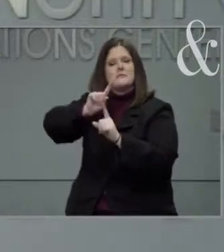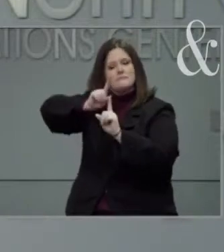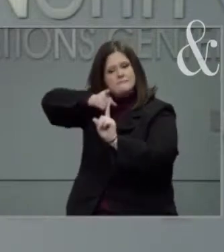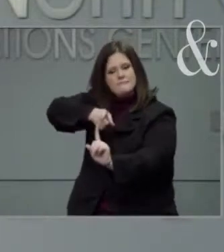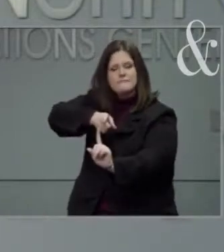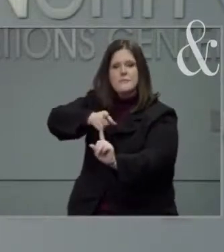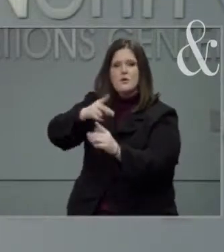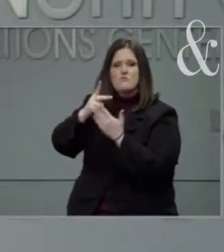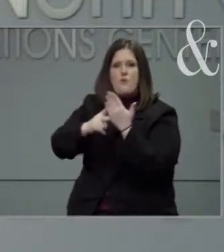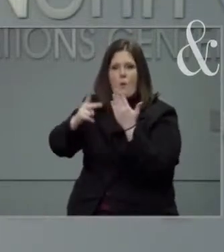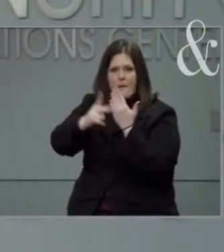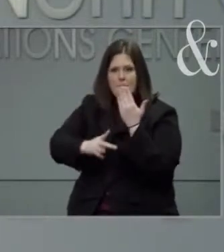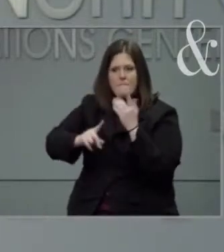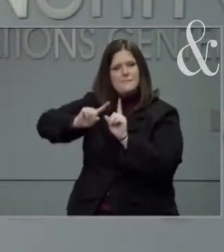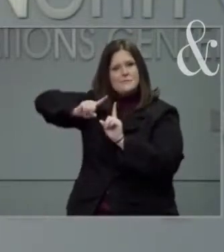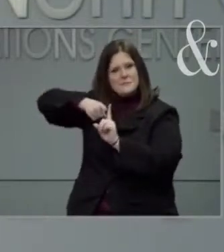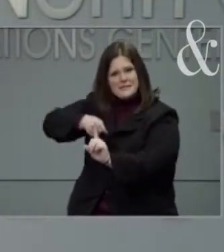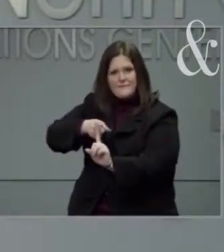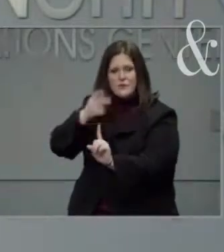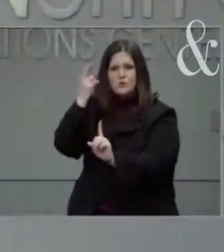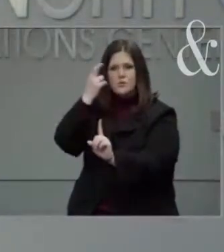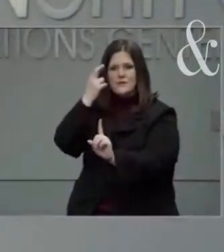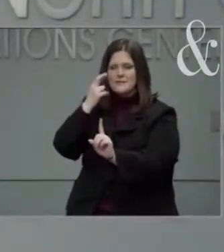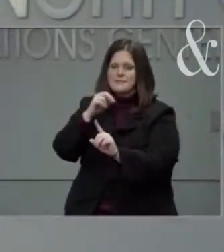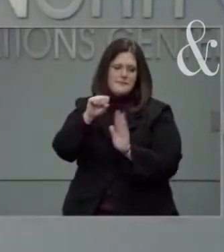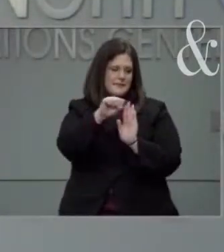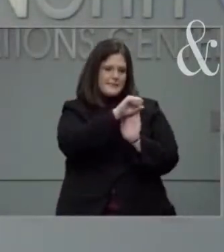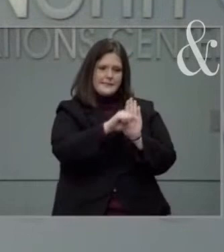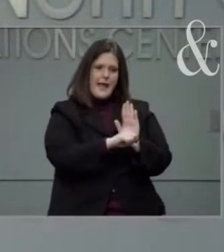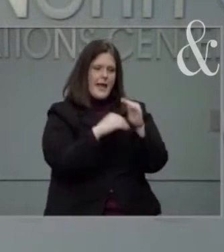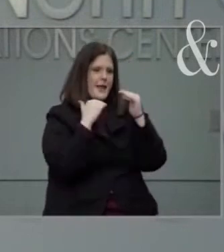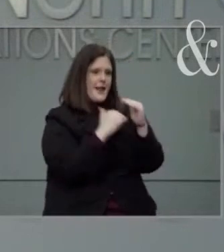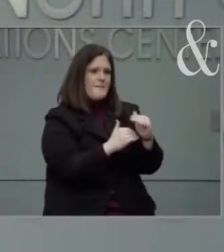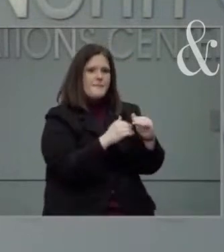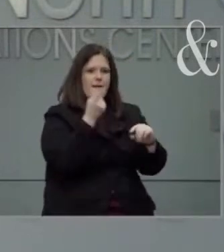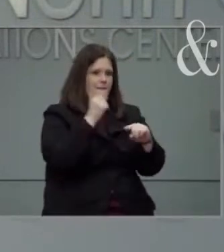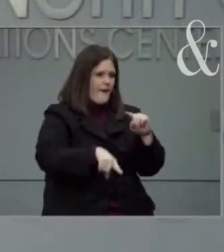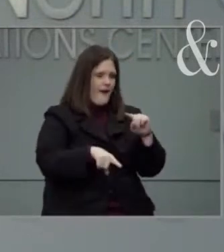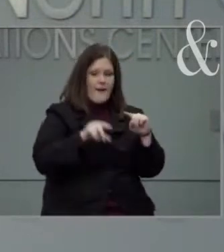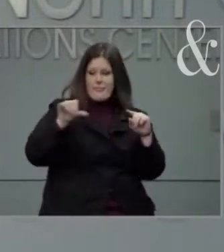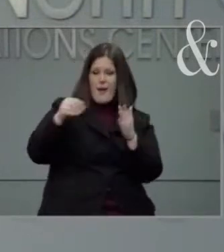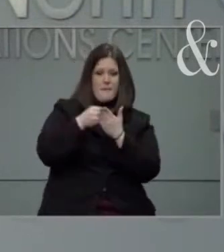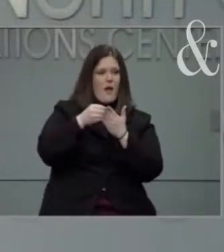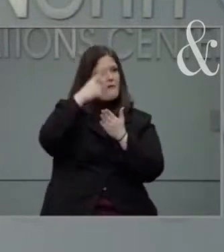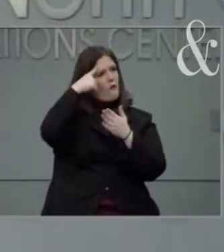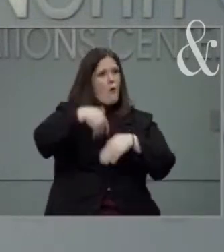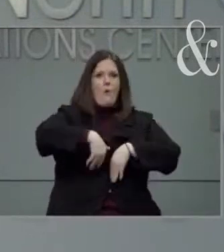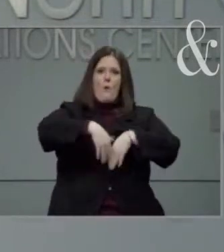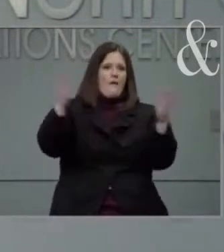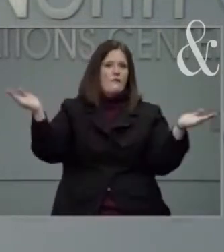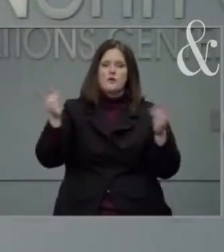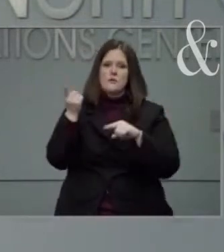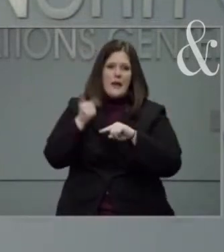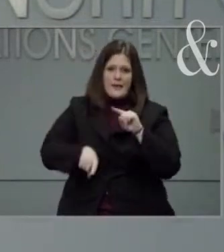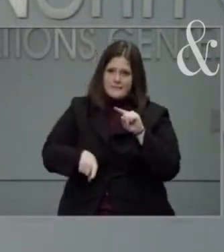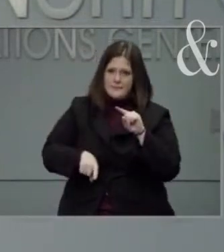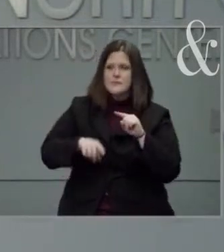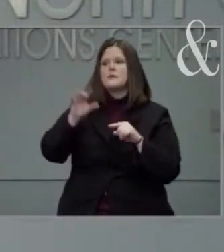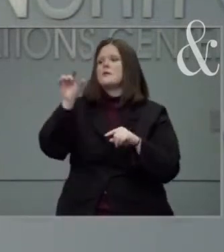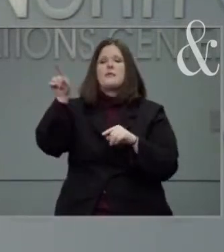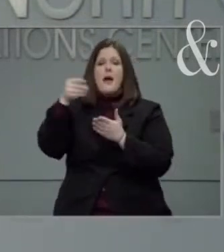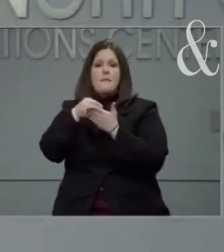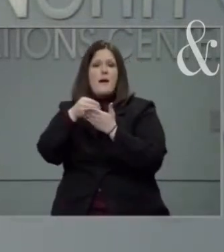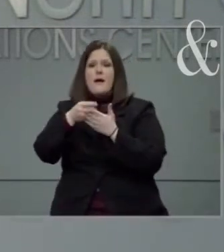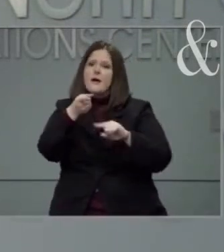populations and haven't allowed the state much flexibility to put them in things like compensation increases